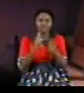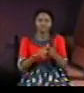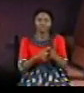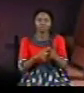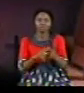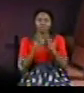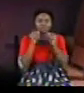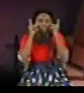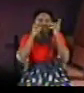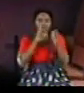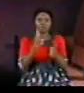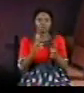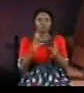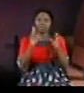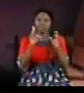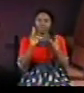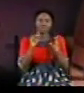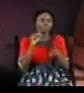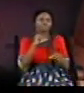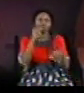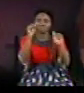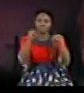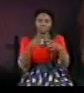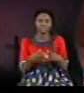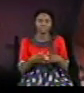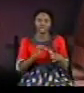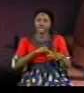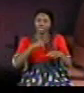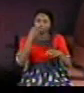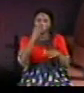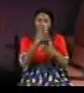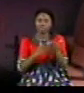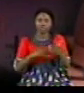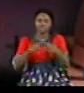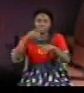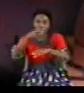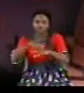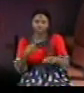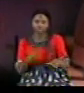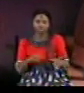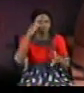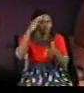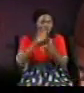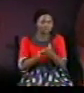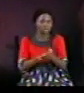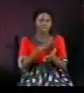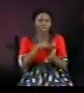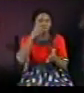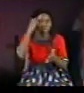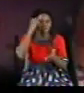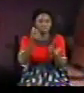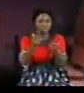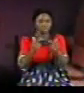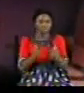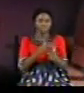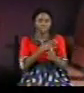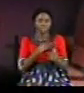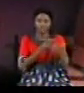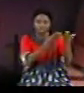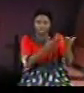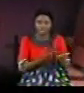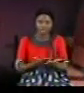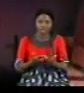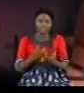told somebody to go and call her husband. And they call him, and he came. And he carried her.